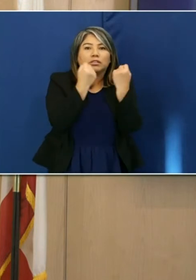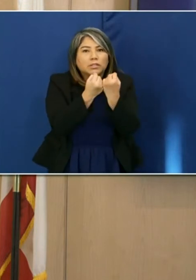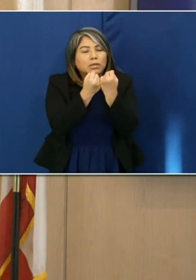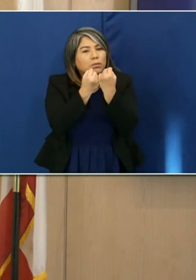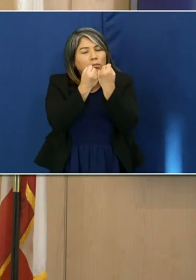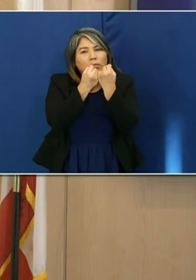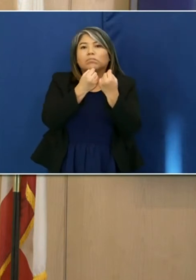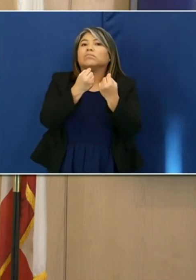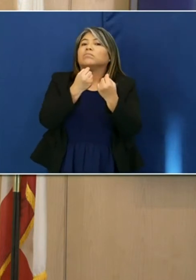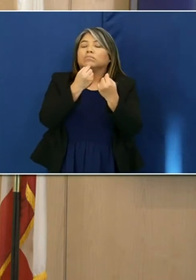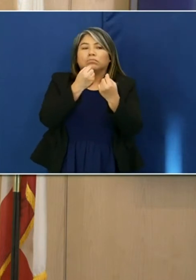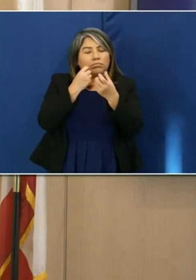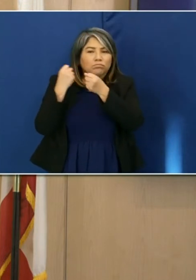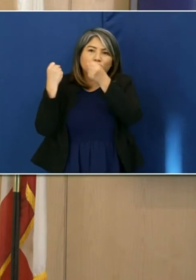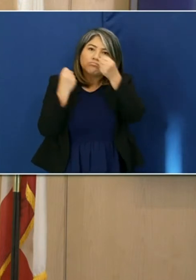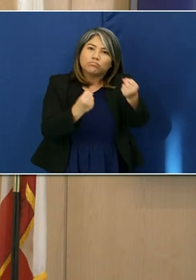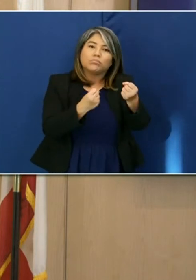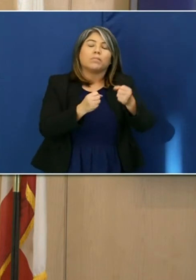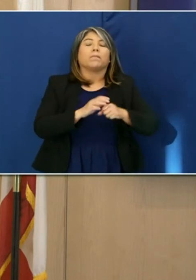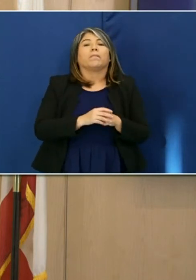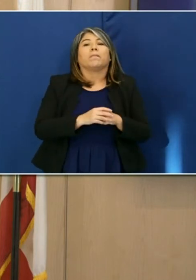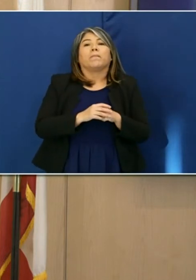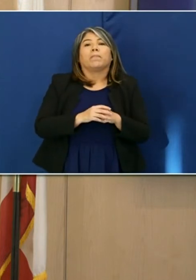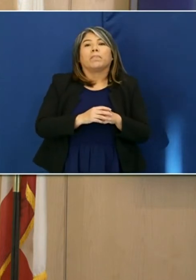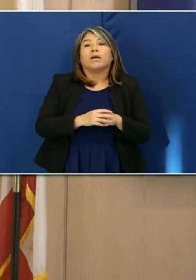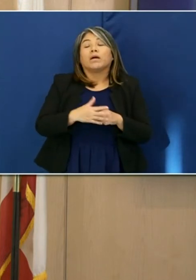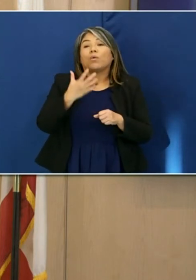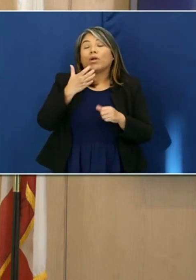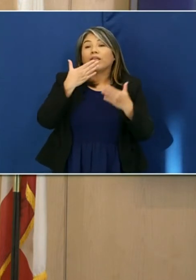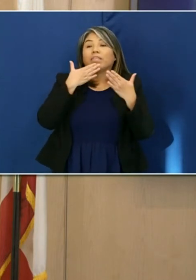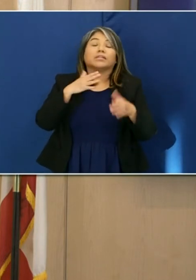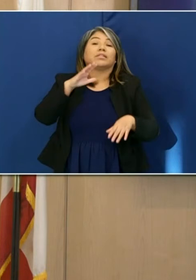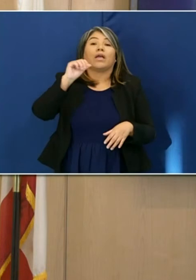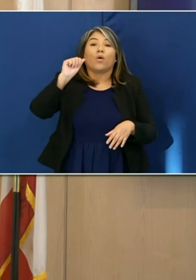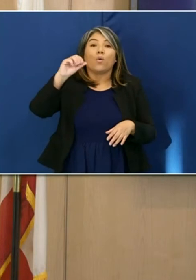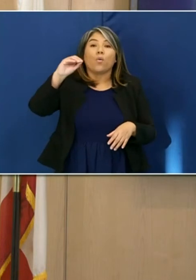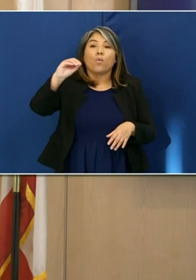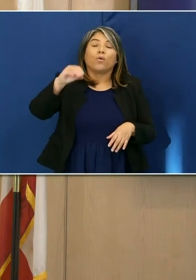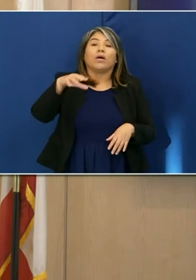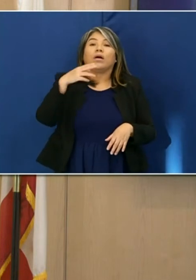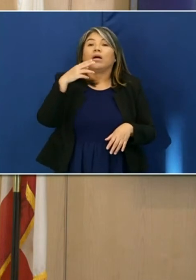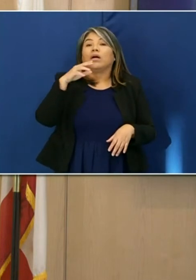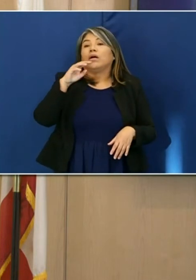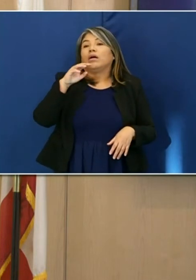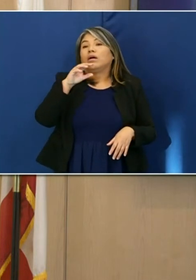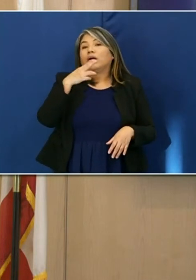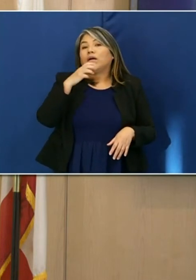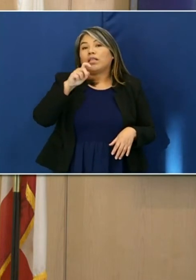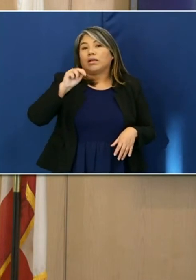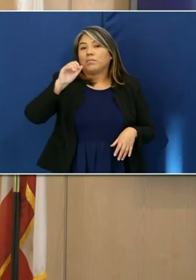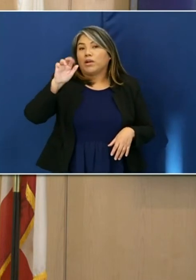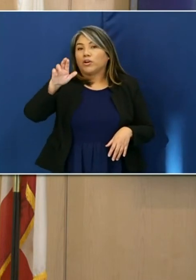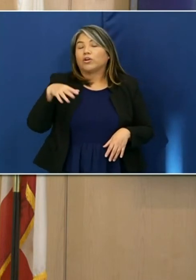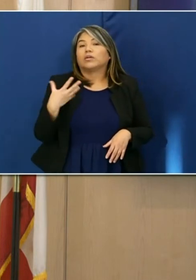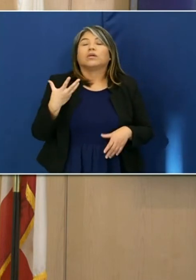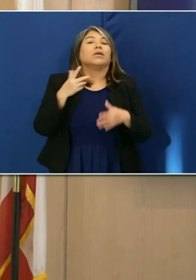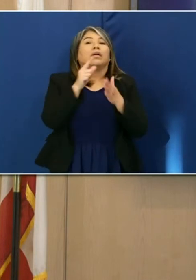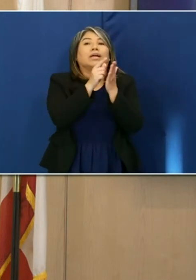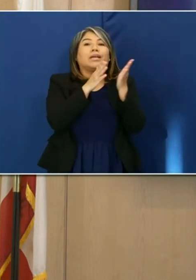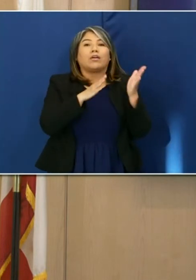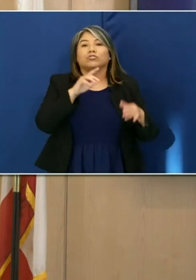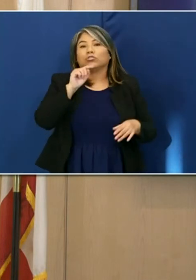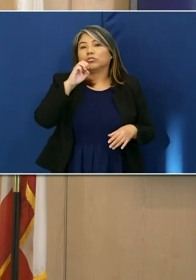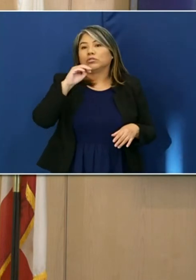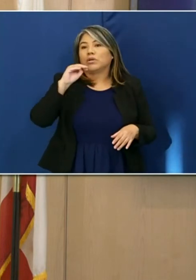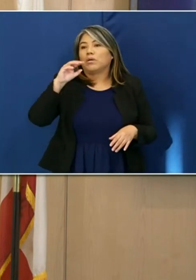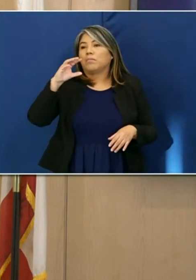been very, very robust. Let me thank our Chief Administrative Officer, Helen Robbins-Meyer, our County Counsel, Tom Montgomery, and our